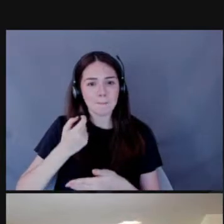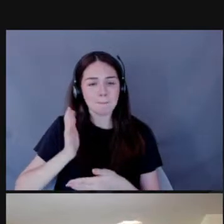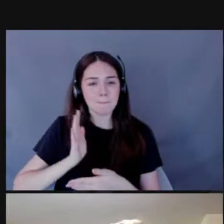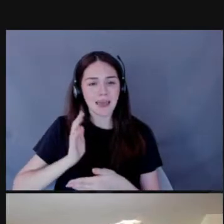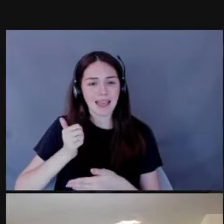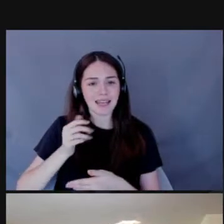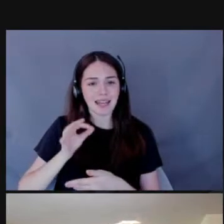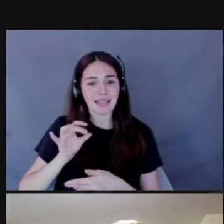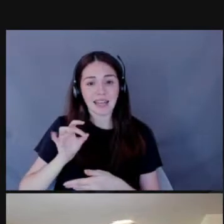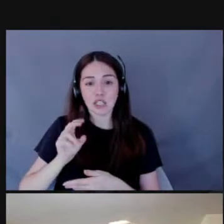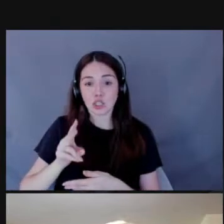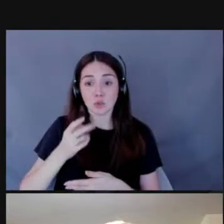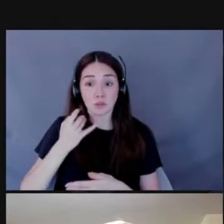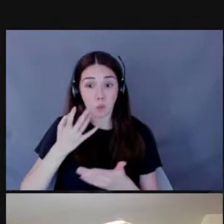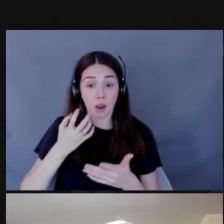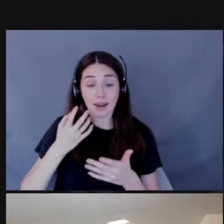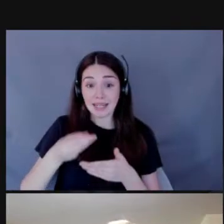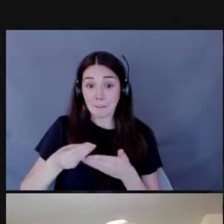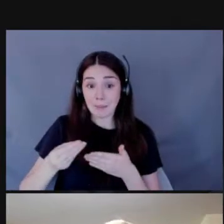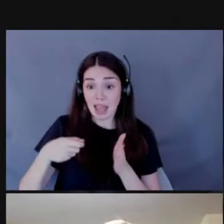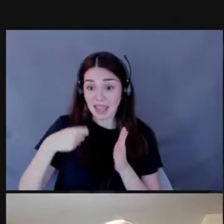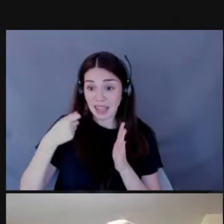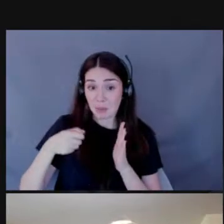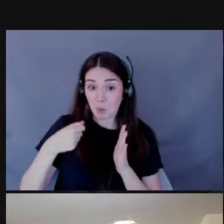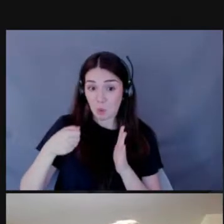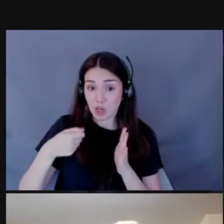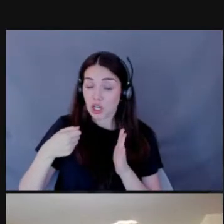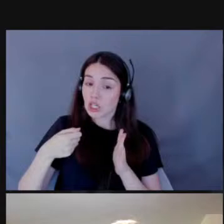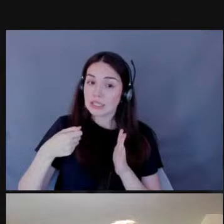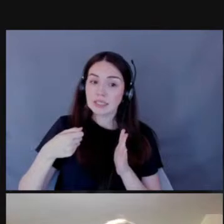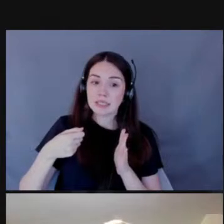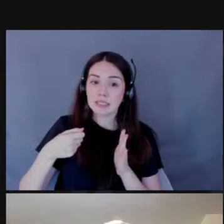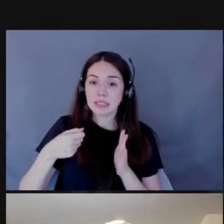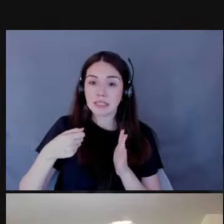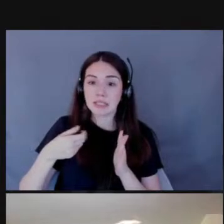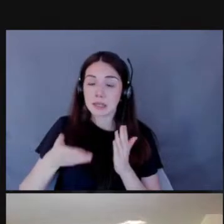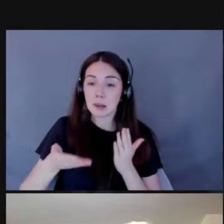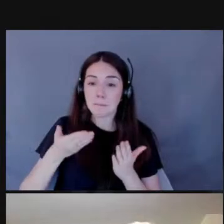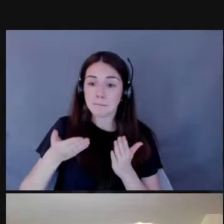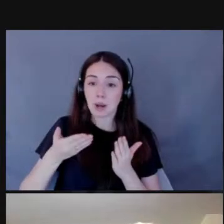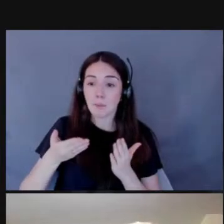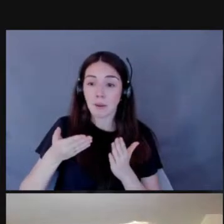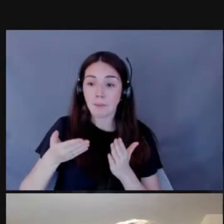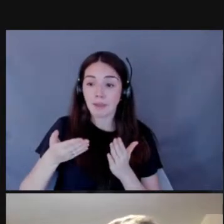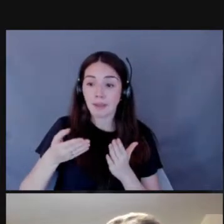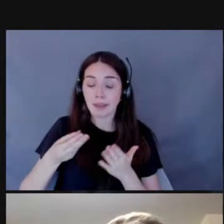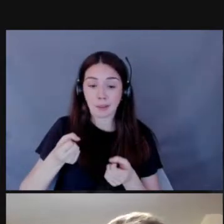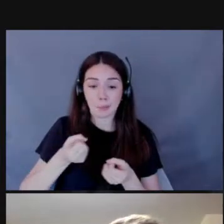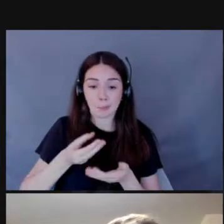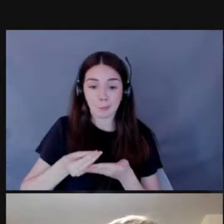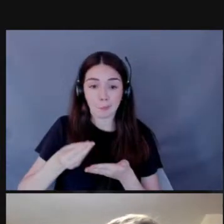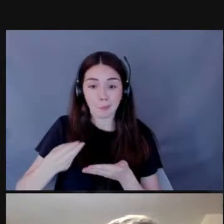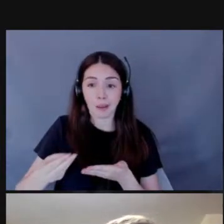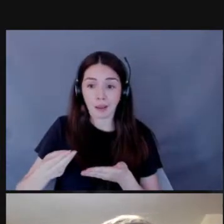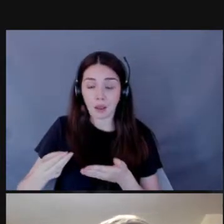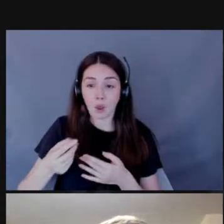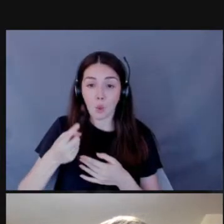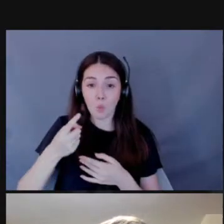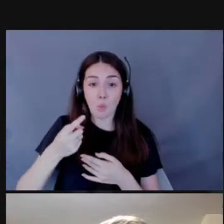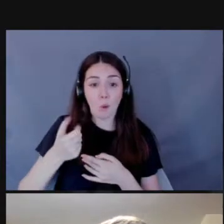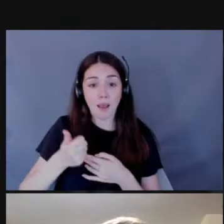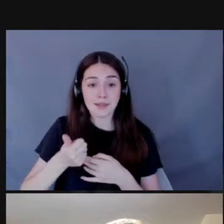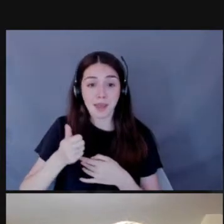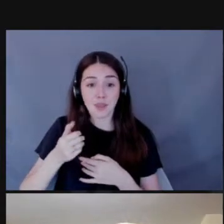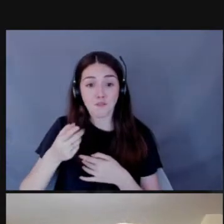in 1982, you're going to probably burn up, I don't know, a tenth of your yearly income just to buy